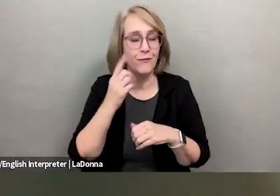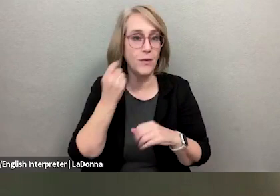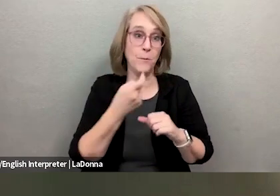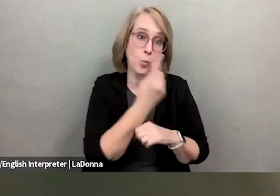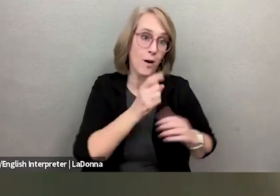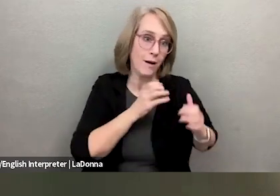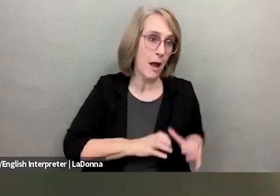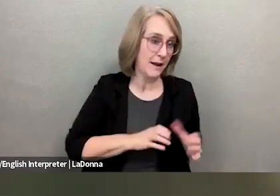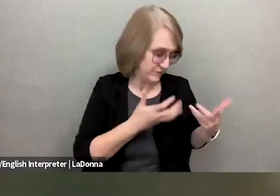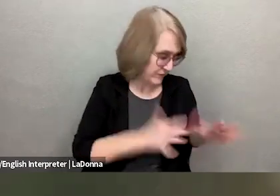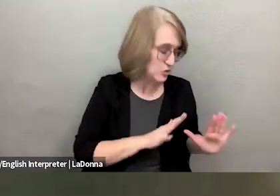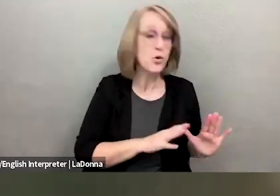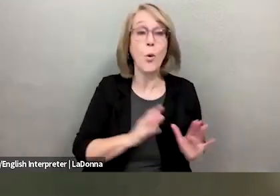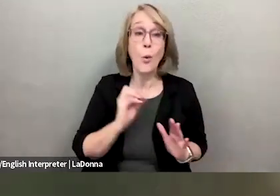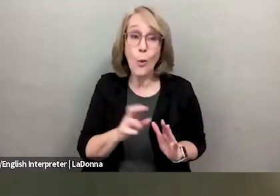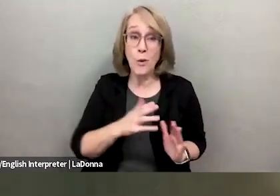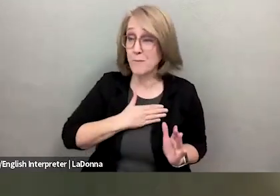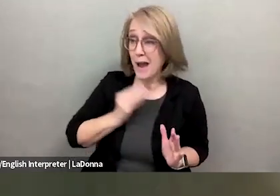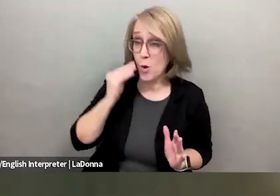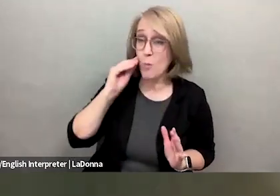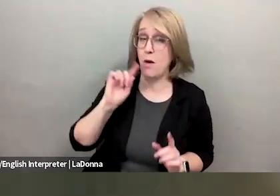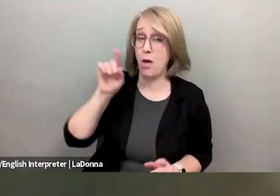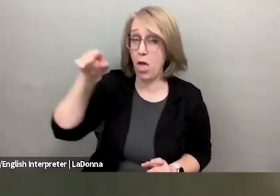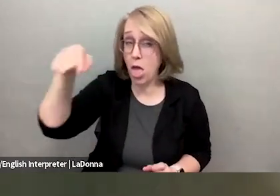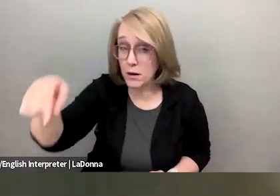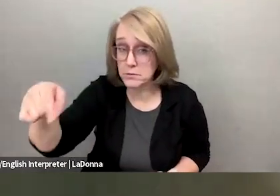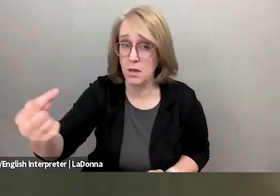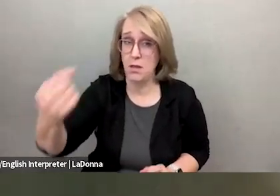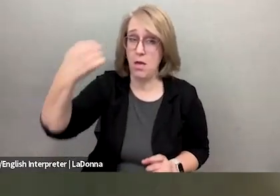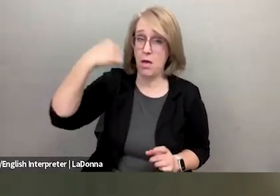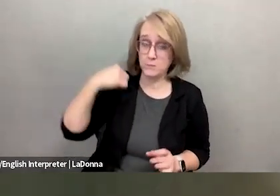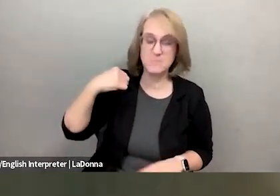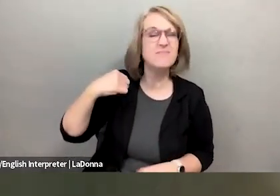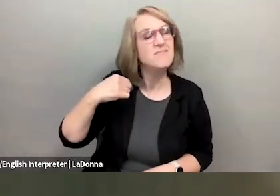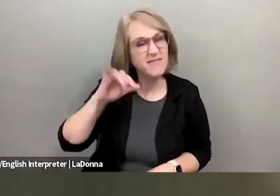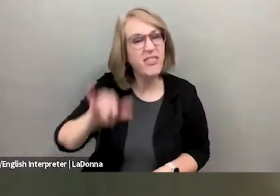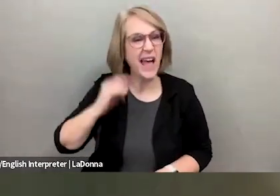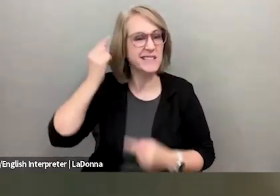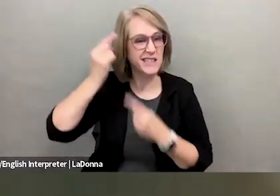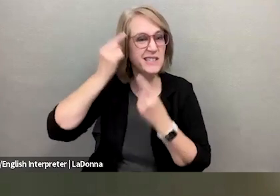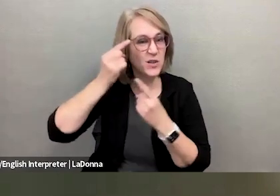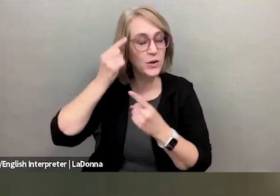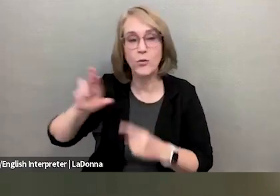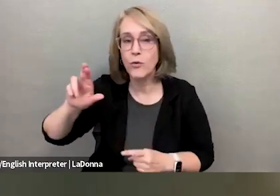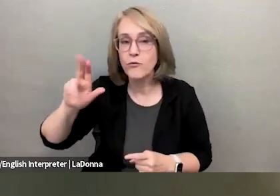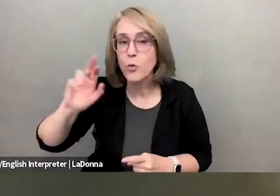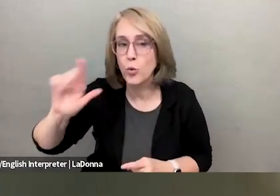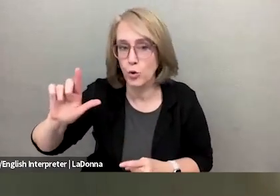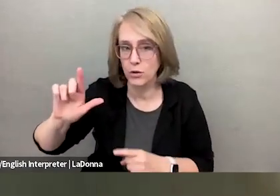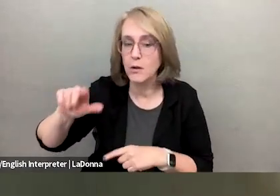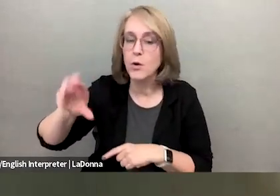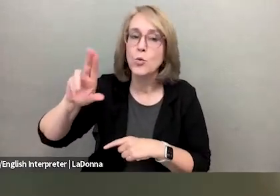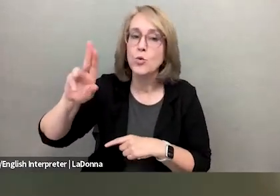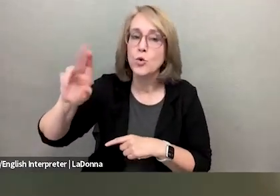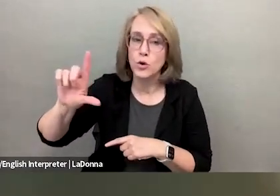client to the next or from their own home to a specific setting. I think that comes into consideration as we think about rural areas as